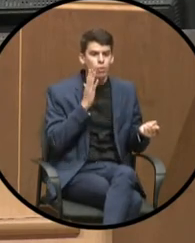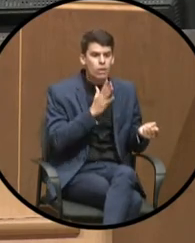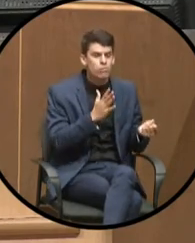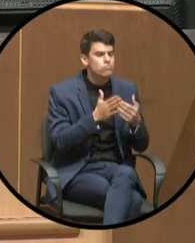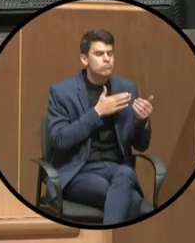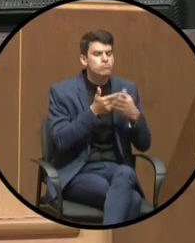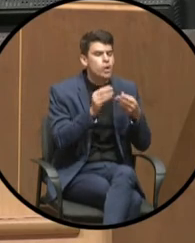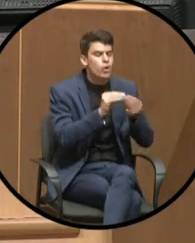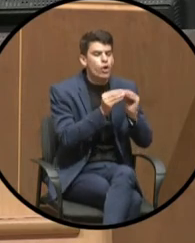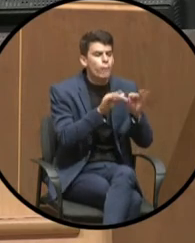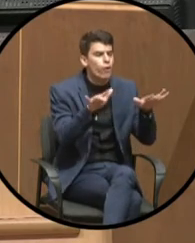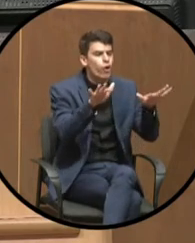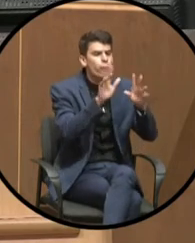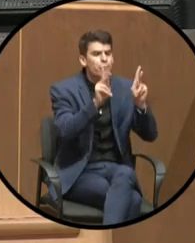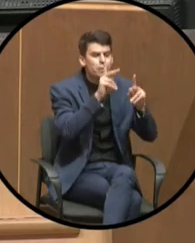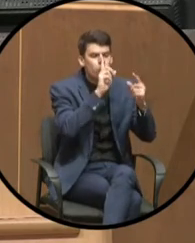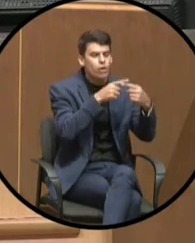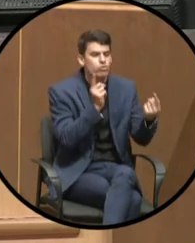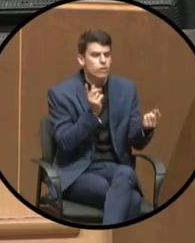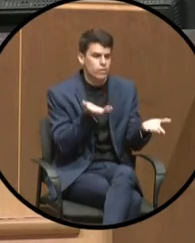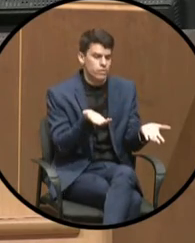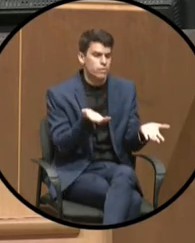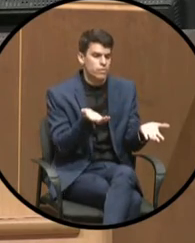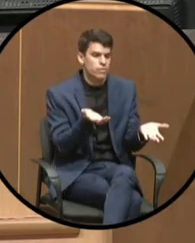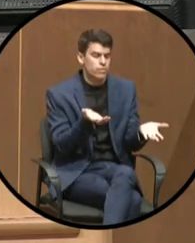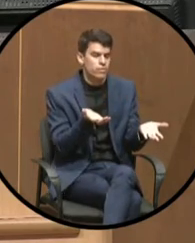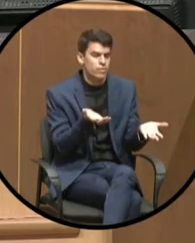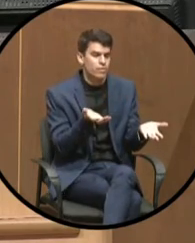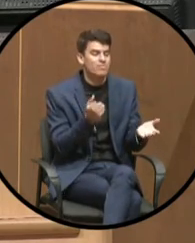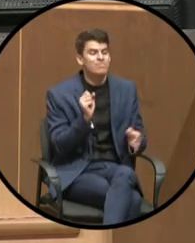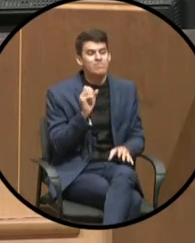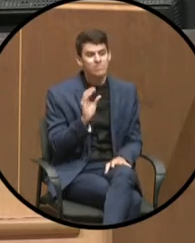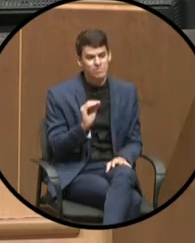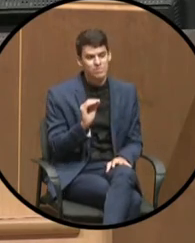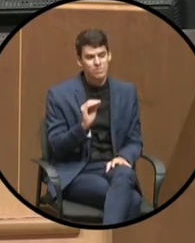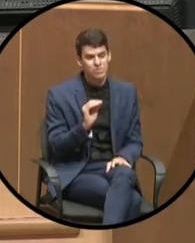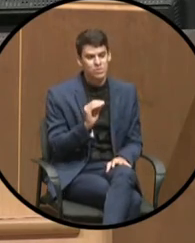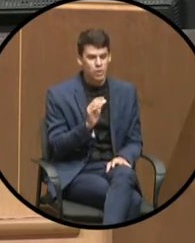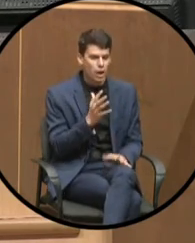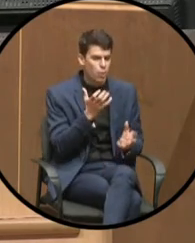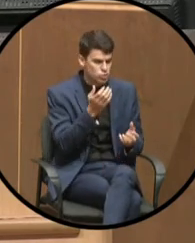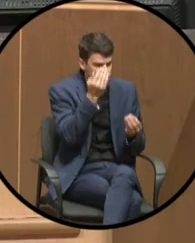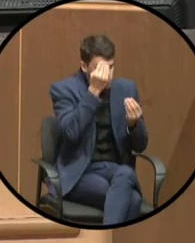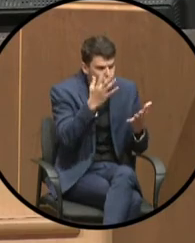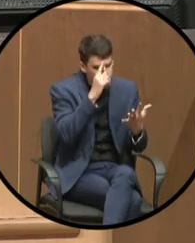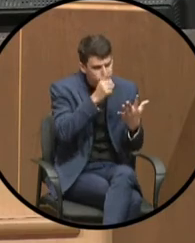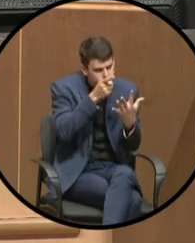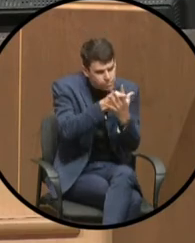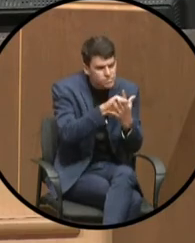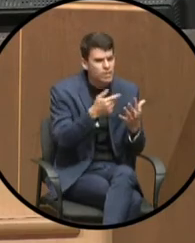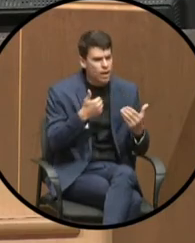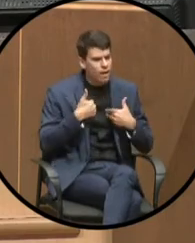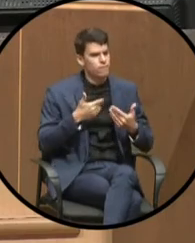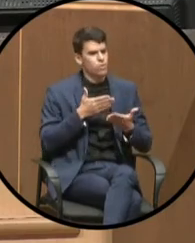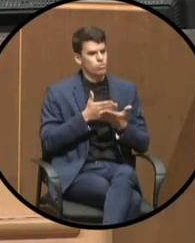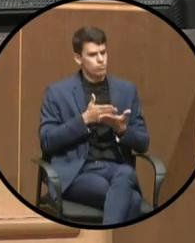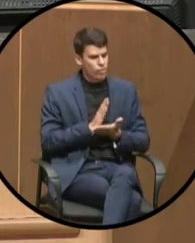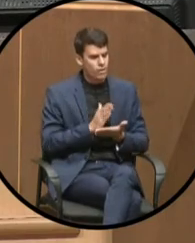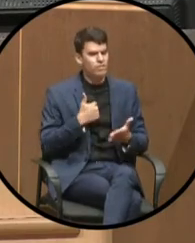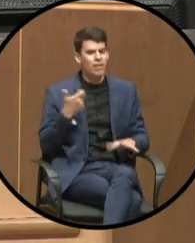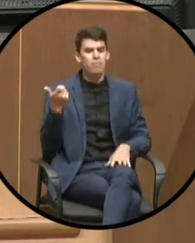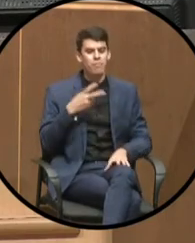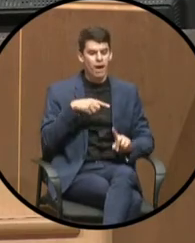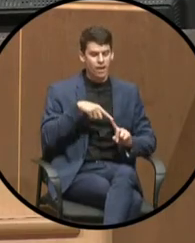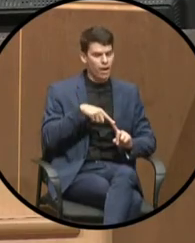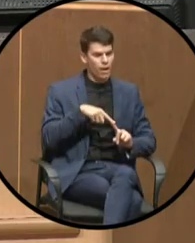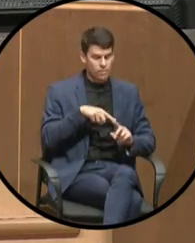number of people who will dislike me. So know that today. I reserve the right to come back